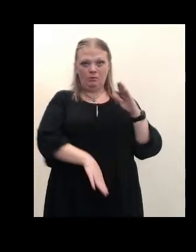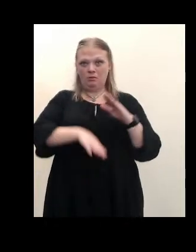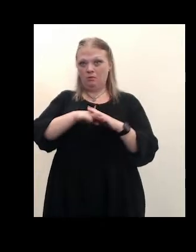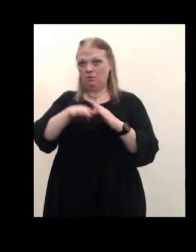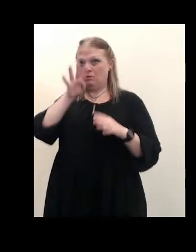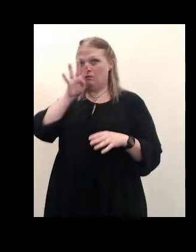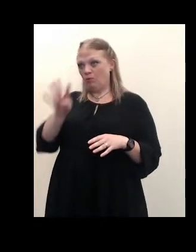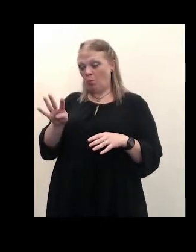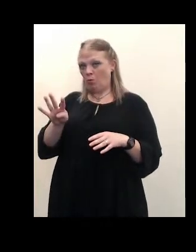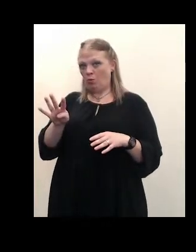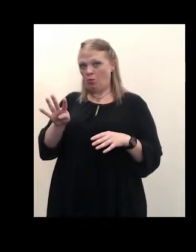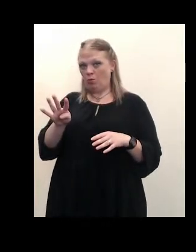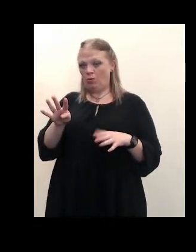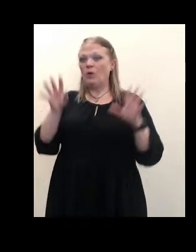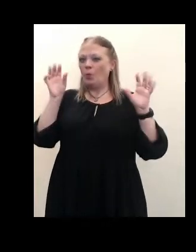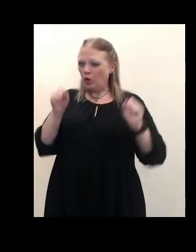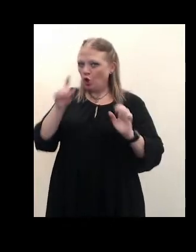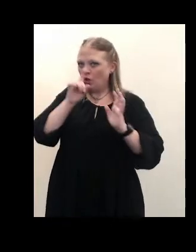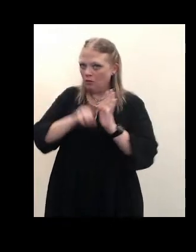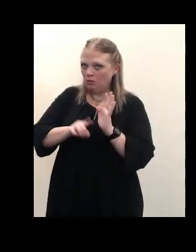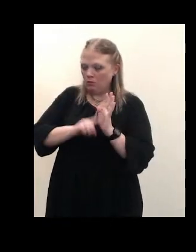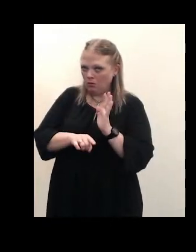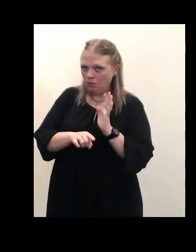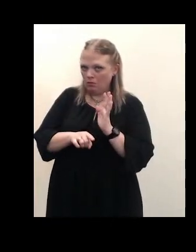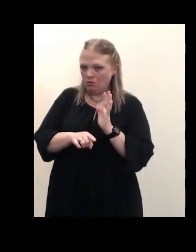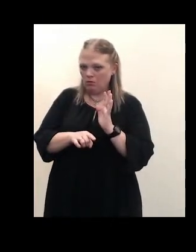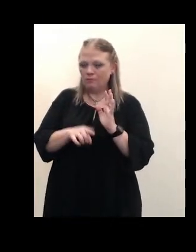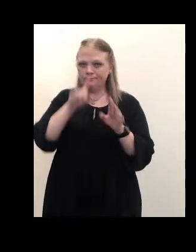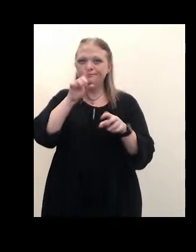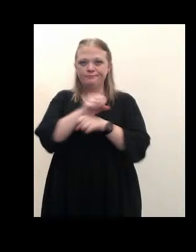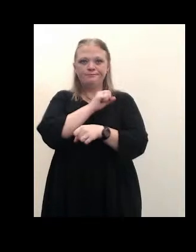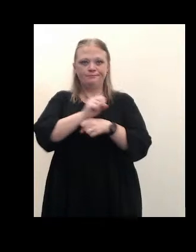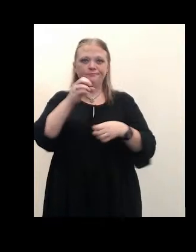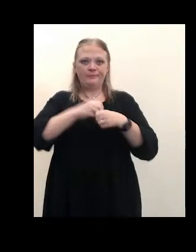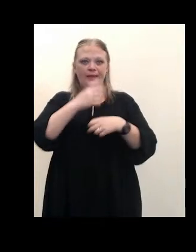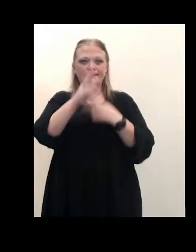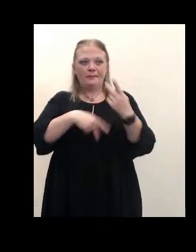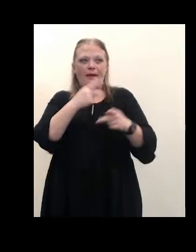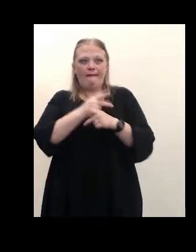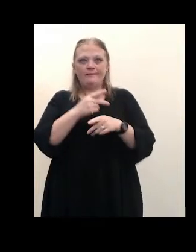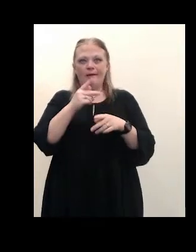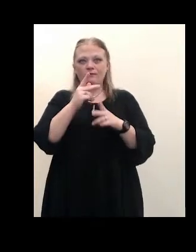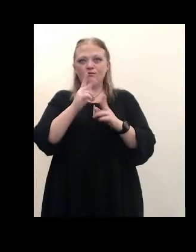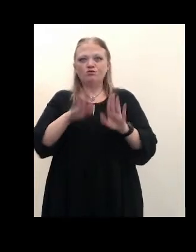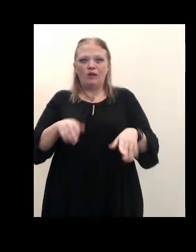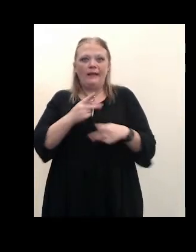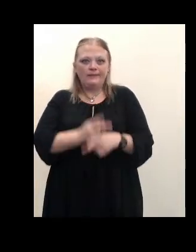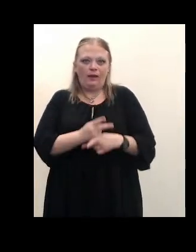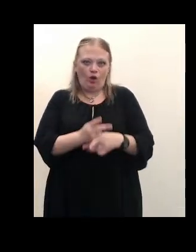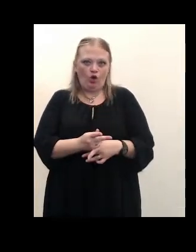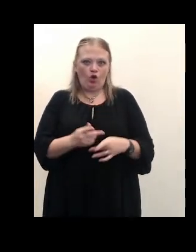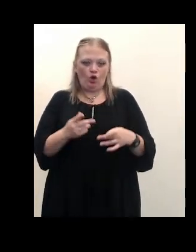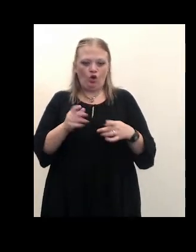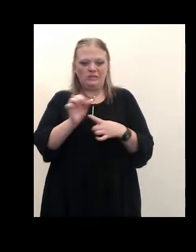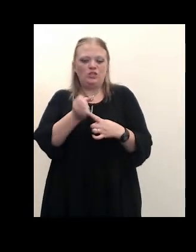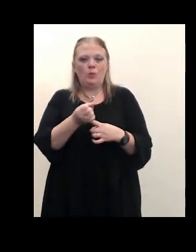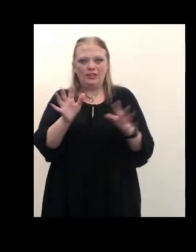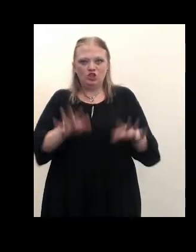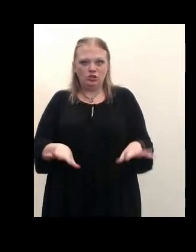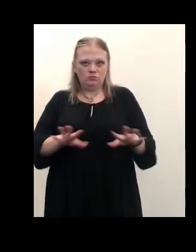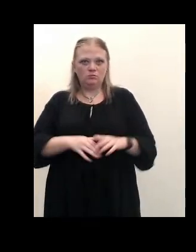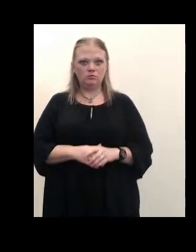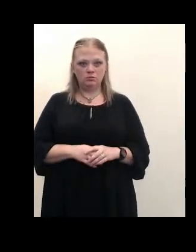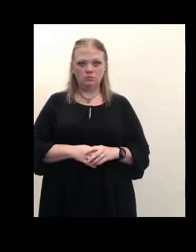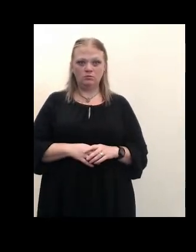to fully investigate were in some type of childcare situation or in informal childcare. And actually, this trend